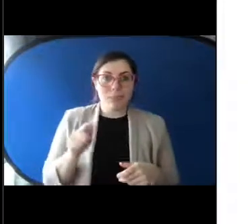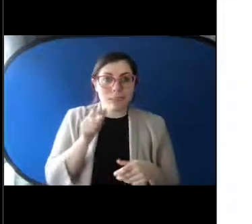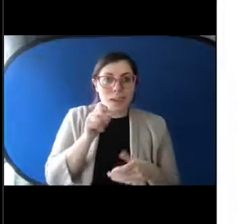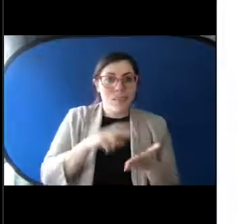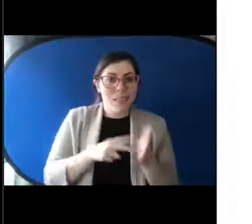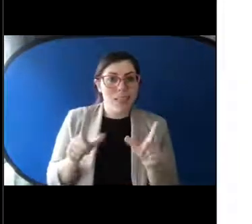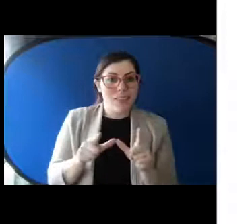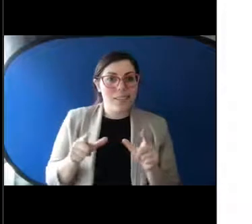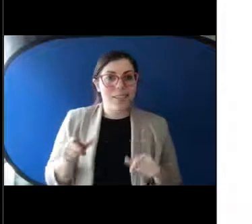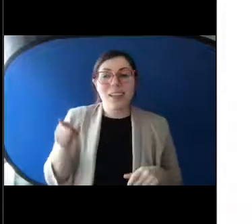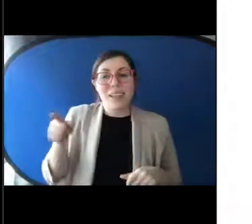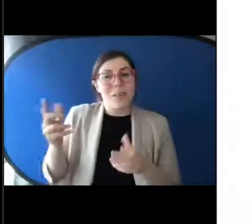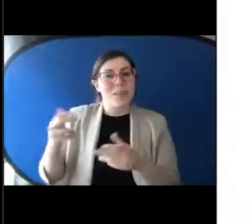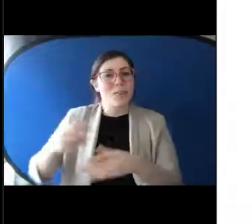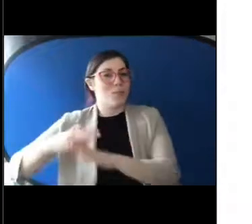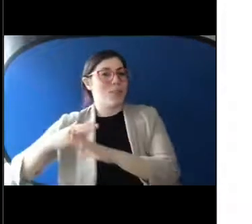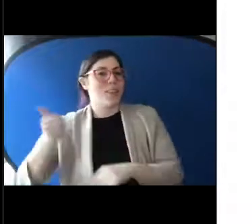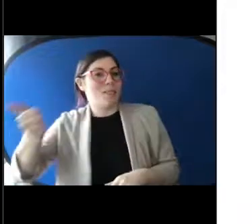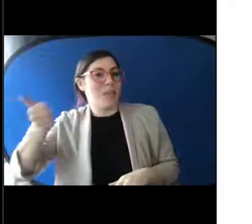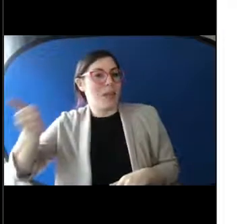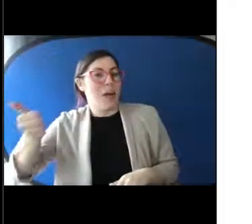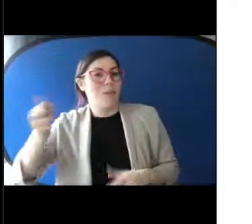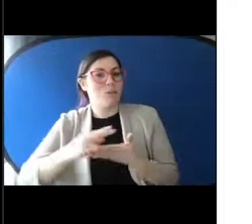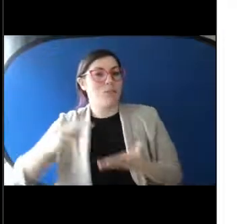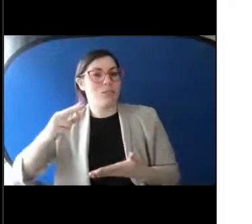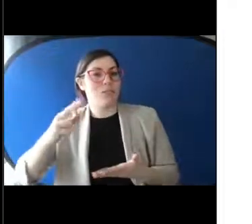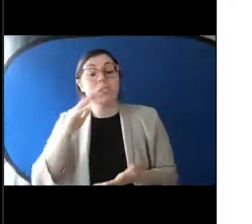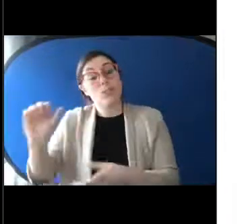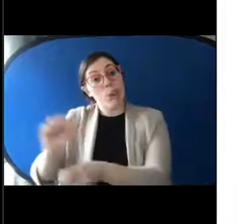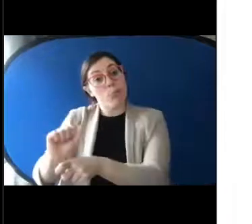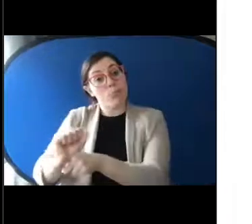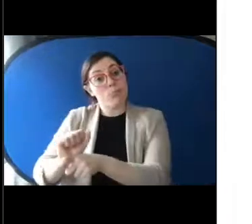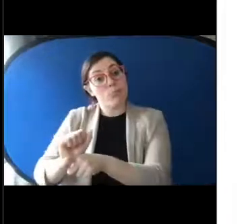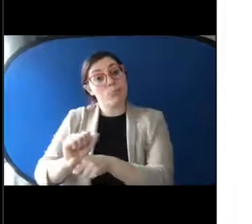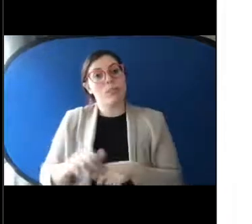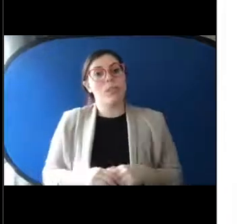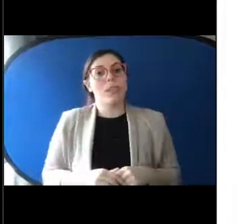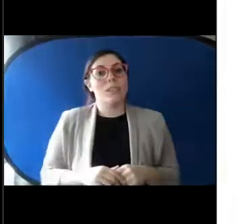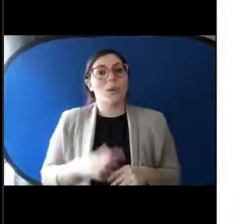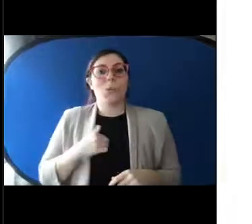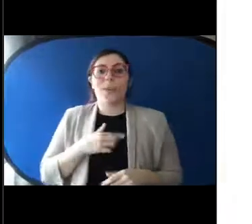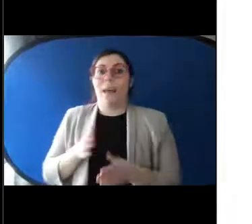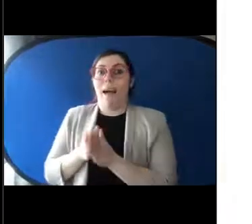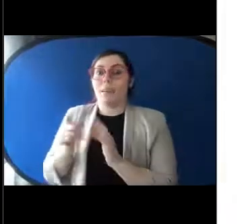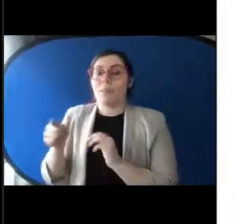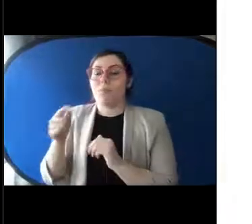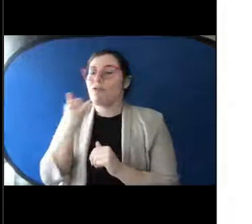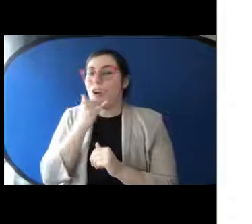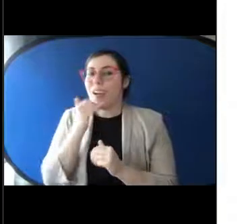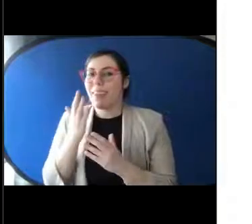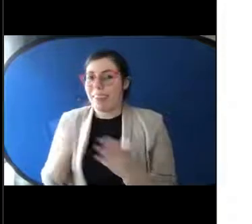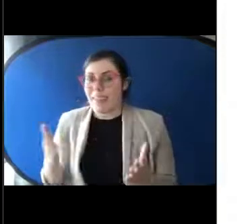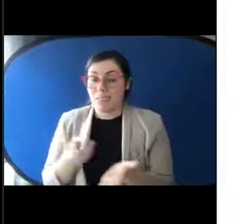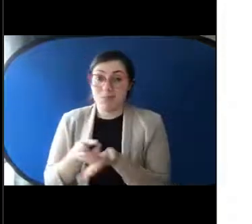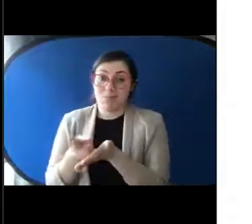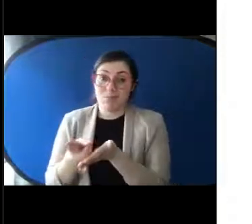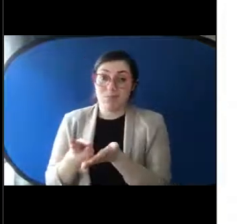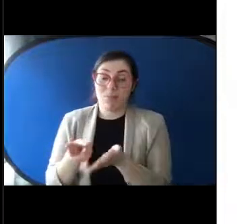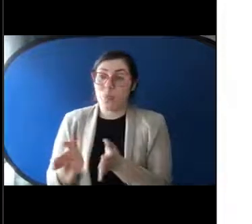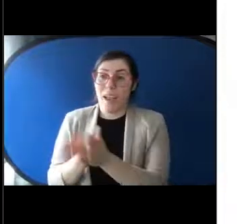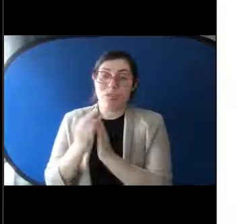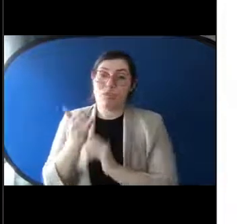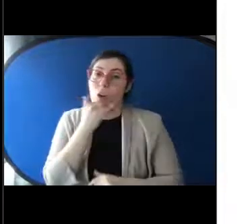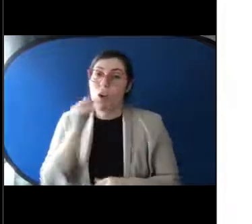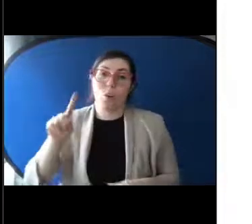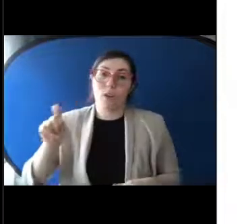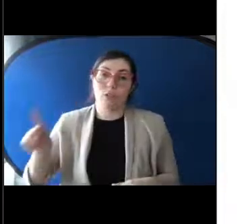trying to do was to protect the university. The lawyers, that's their job. We asked them the wrong thing, really, is the honest truth. But